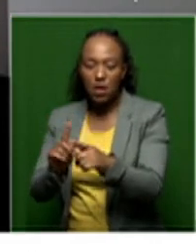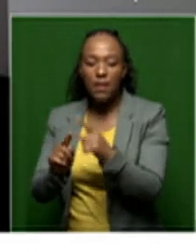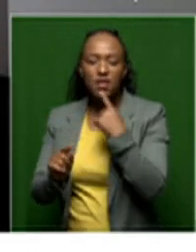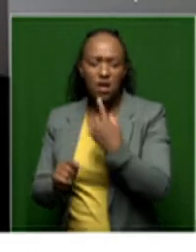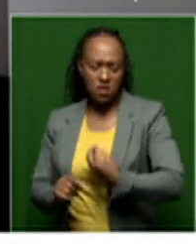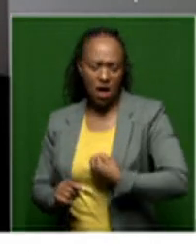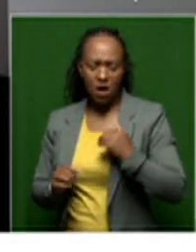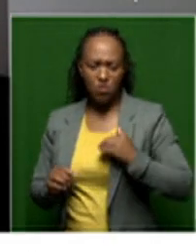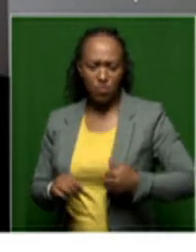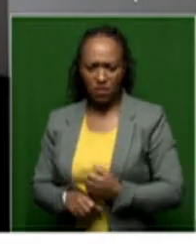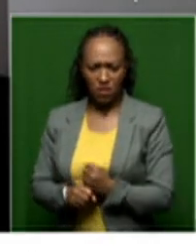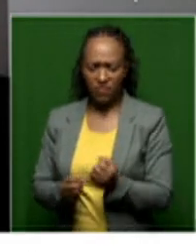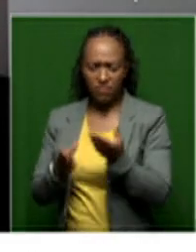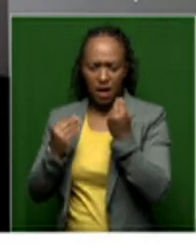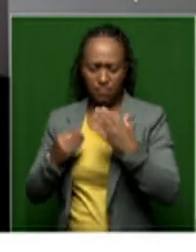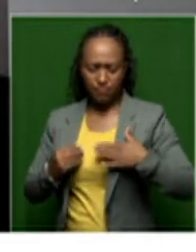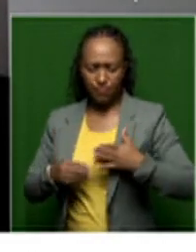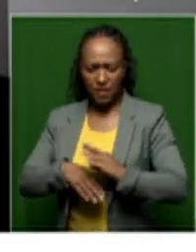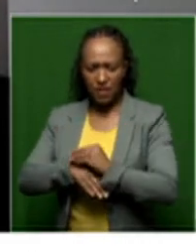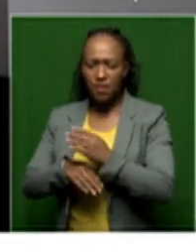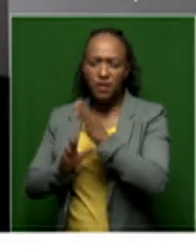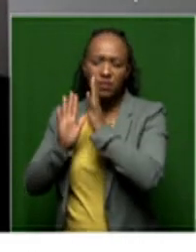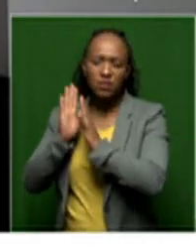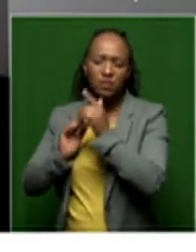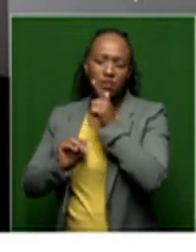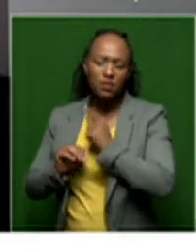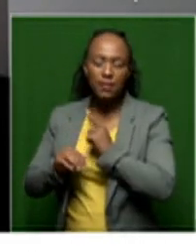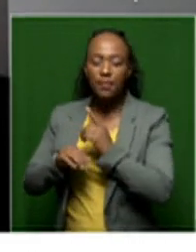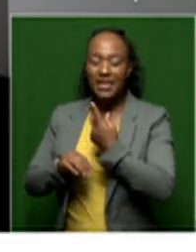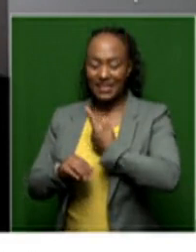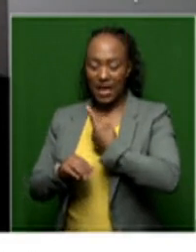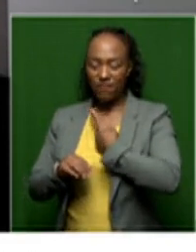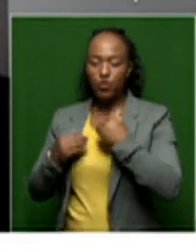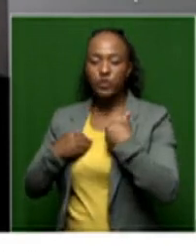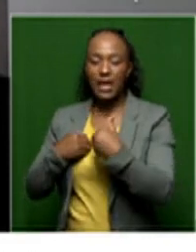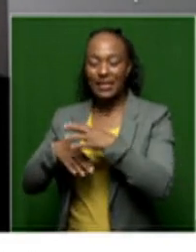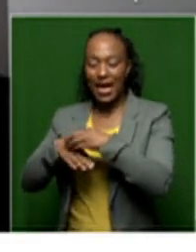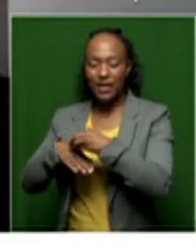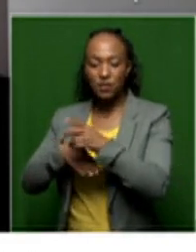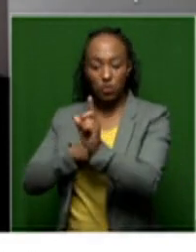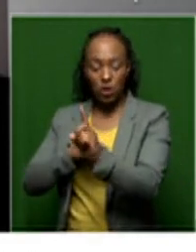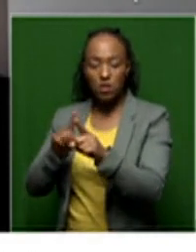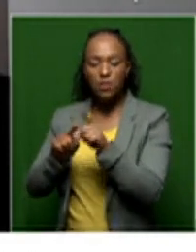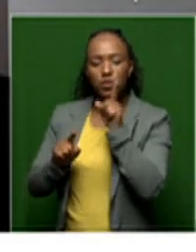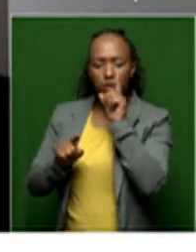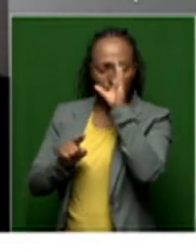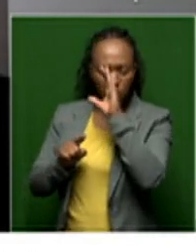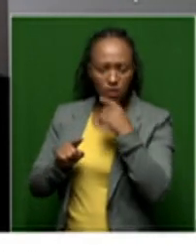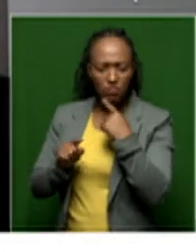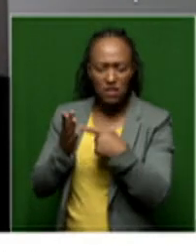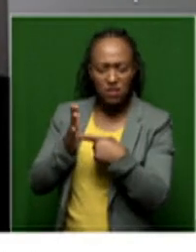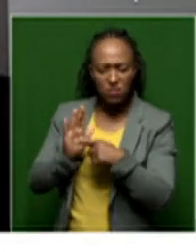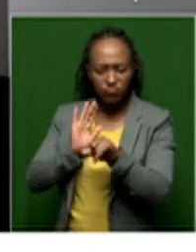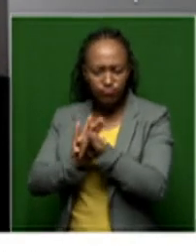cancer. Talk to us from what age you should start self-examining and looking for the signs that you're talking